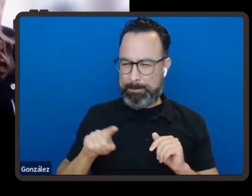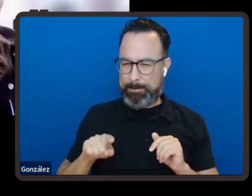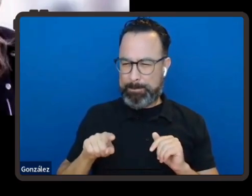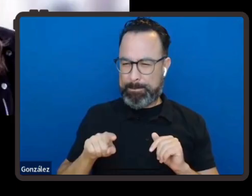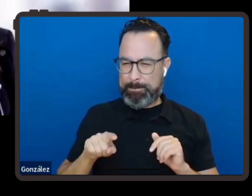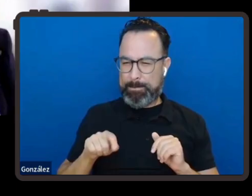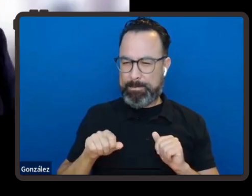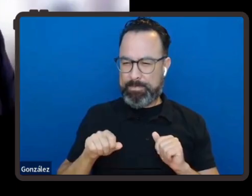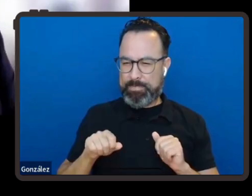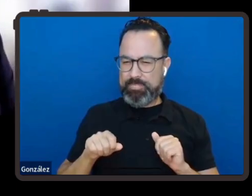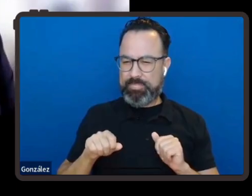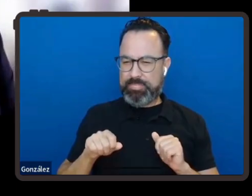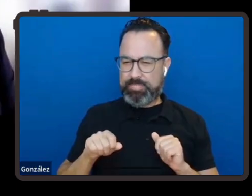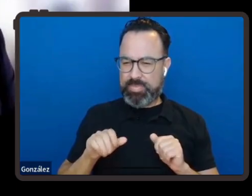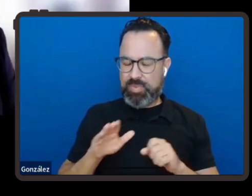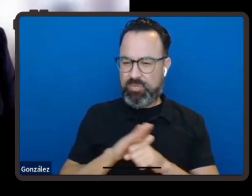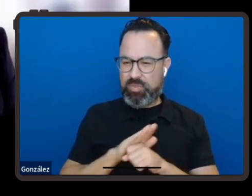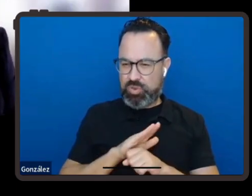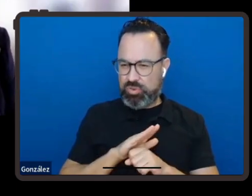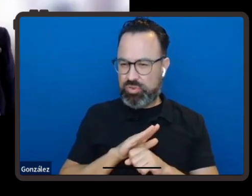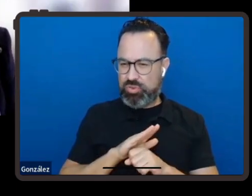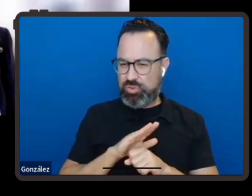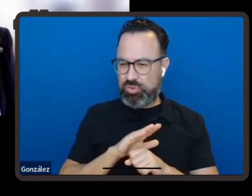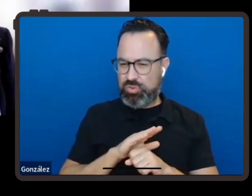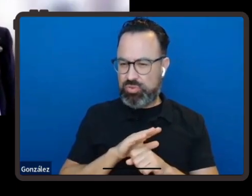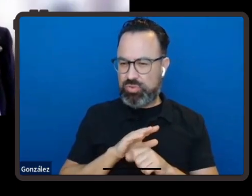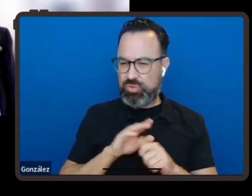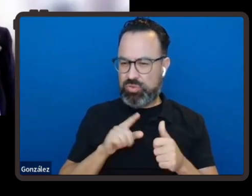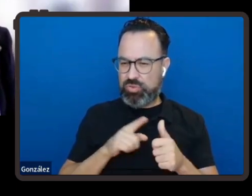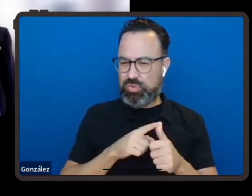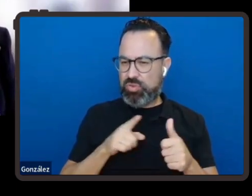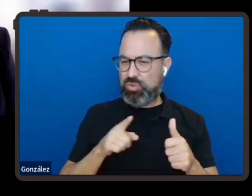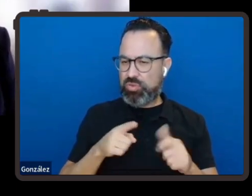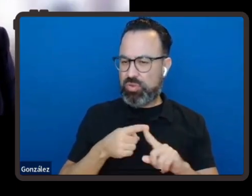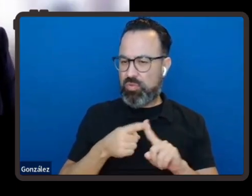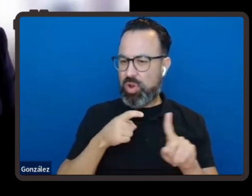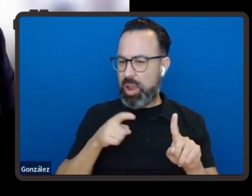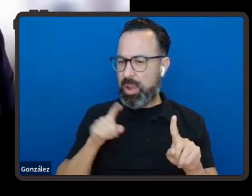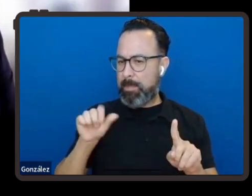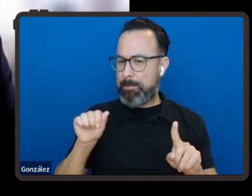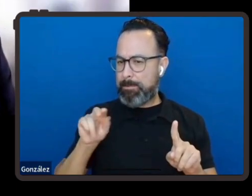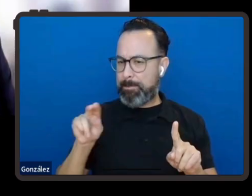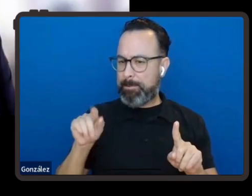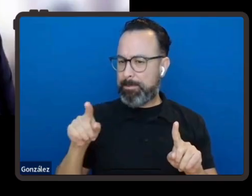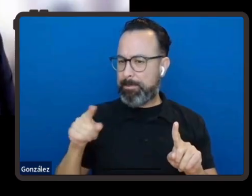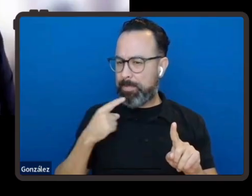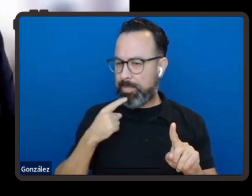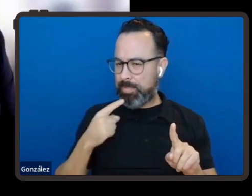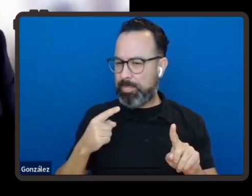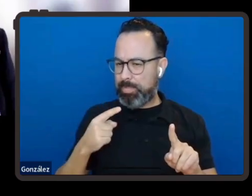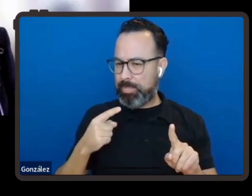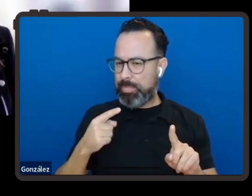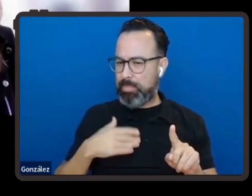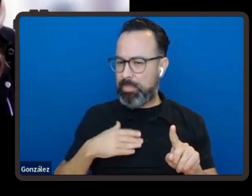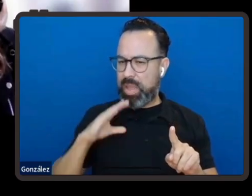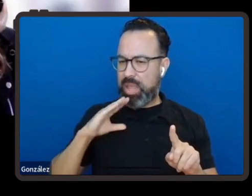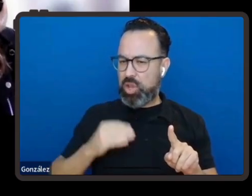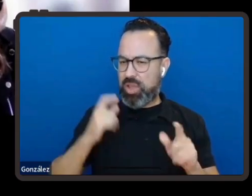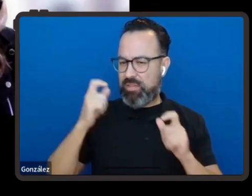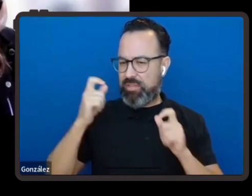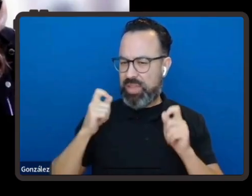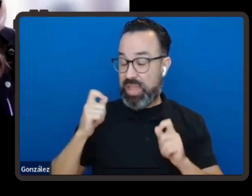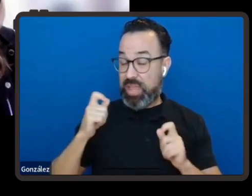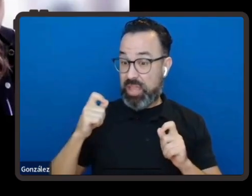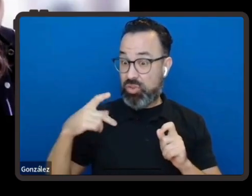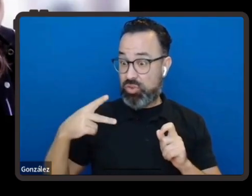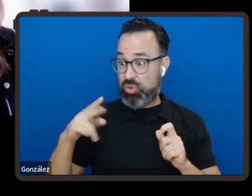out. The first one we have is from Anna. She says, my daughter has had facial palsy practically since birth.